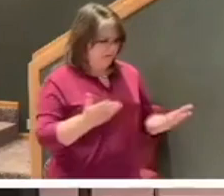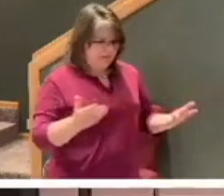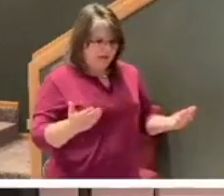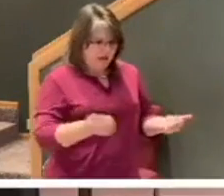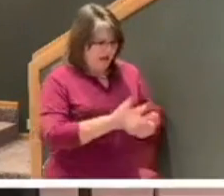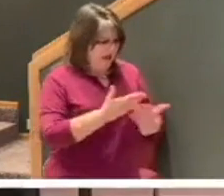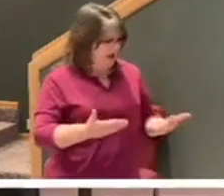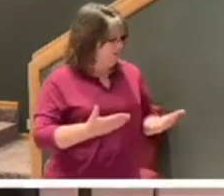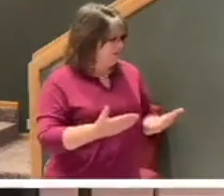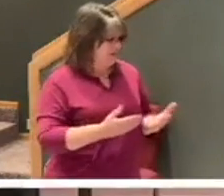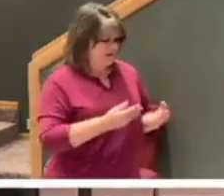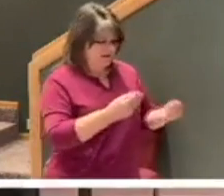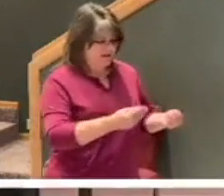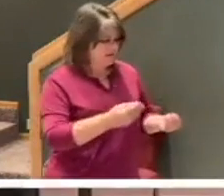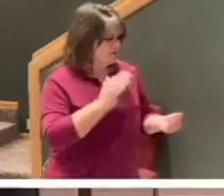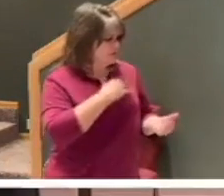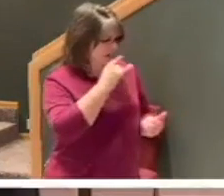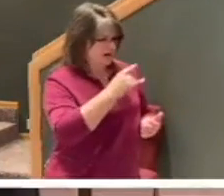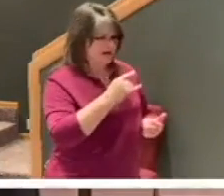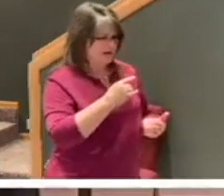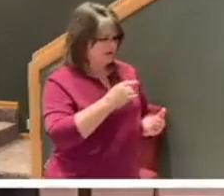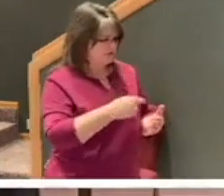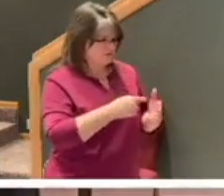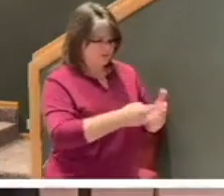being presented to them denies these things.